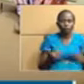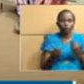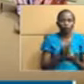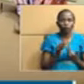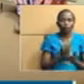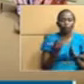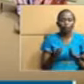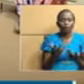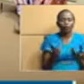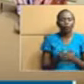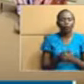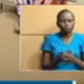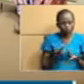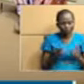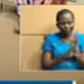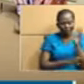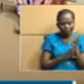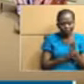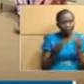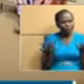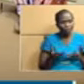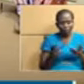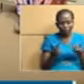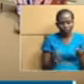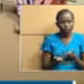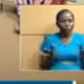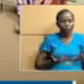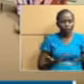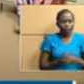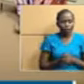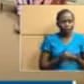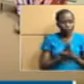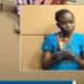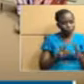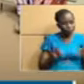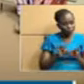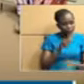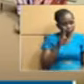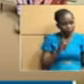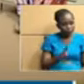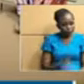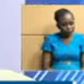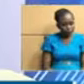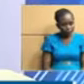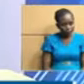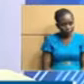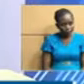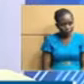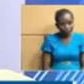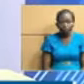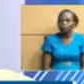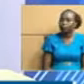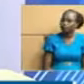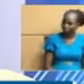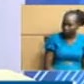where do we stand as this country? Why is it important? Thank you, Charles. You're asking a very